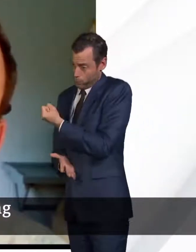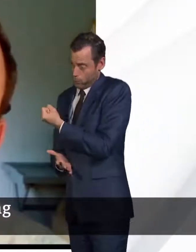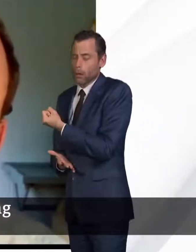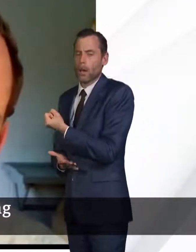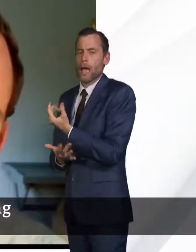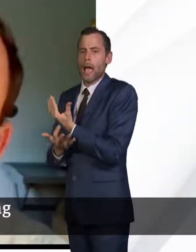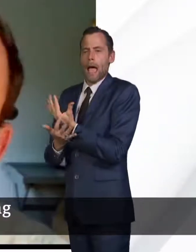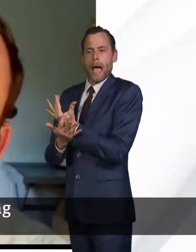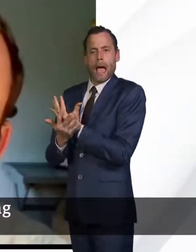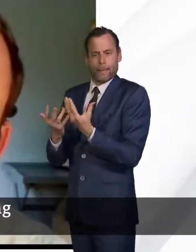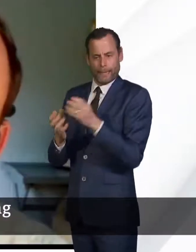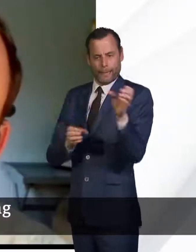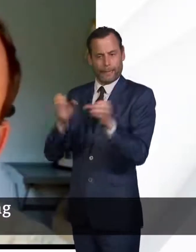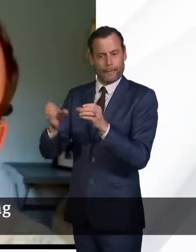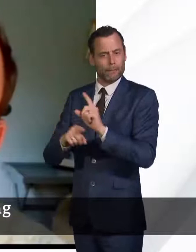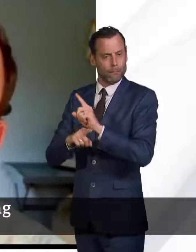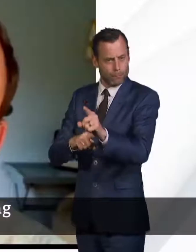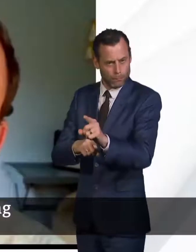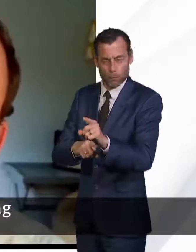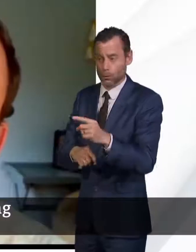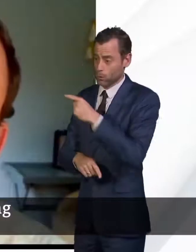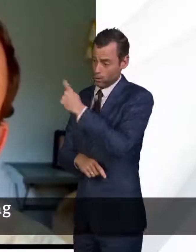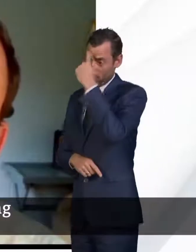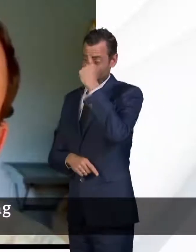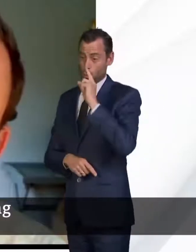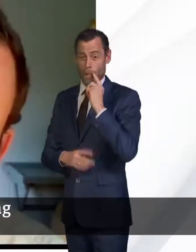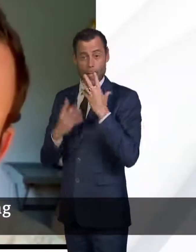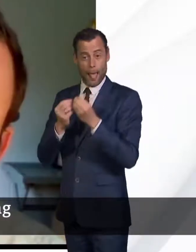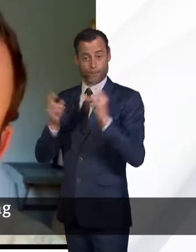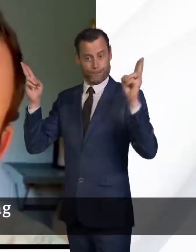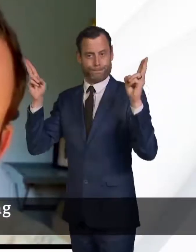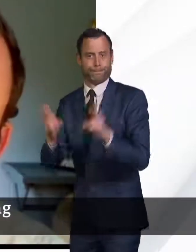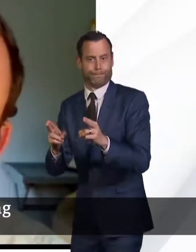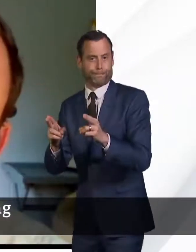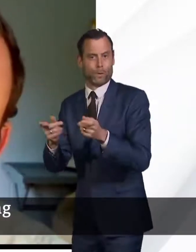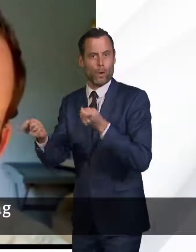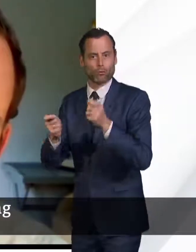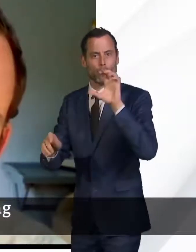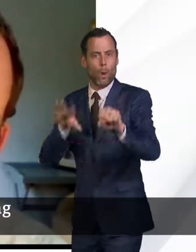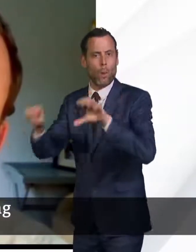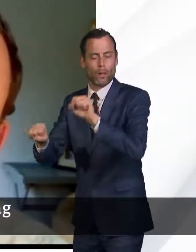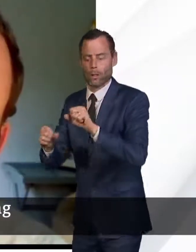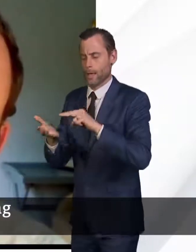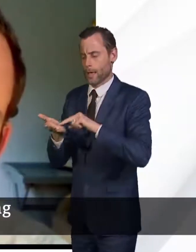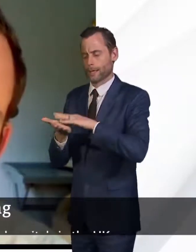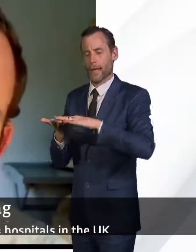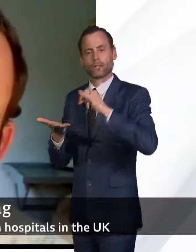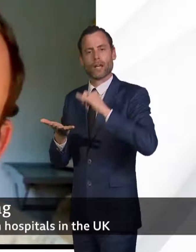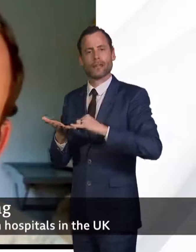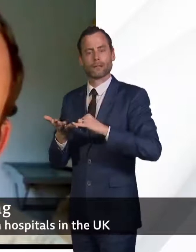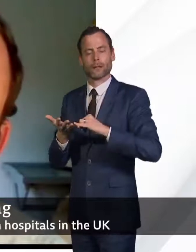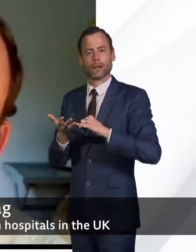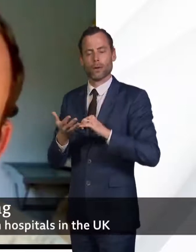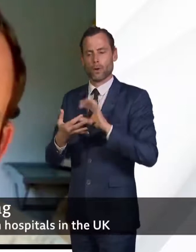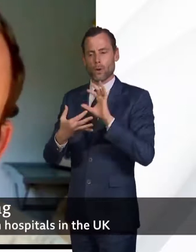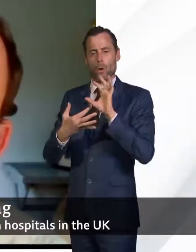are those tracers as a strategy for controlling the virus after the lockdown? And secondly, we heard today that the NHS contact tracing app will be ready